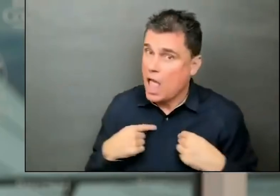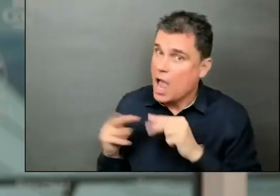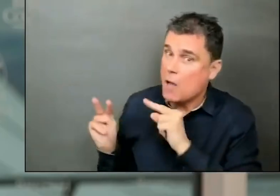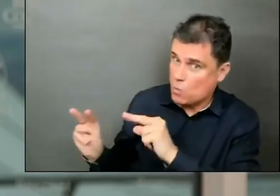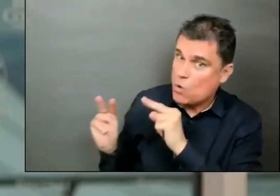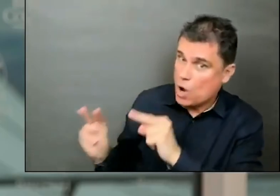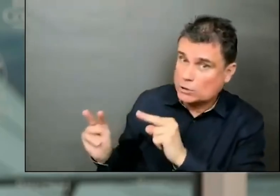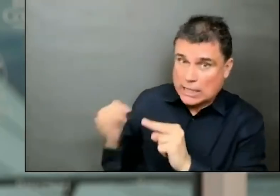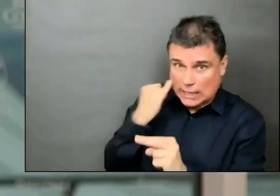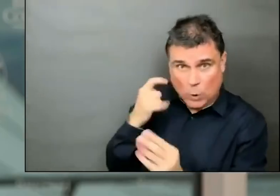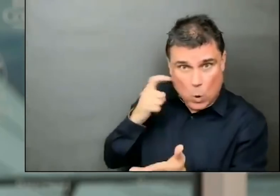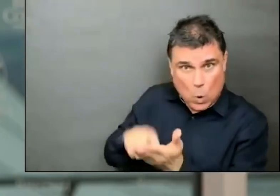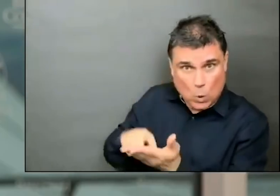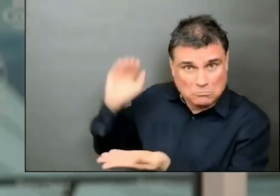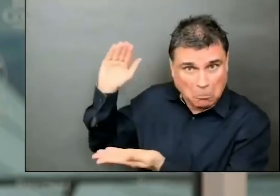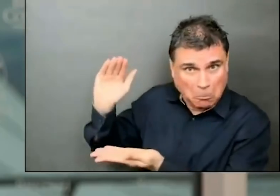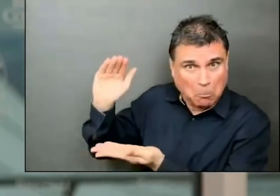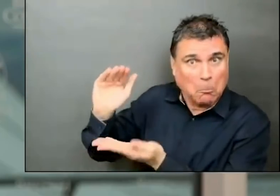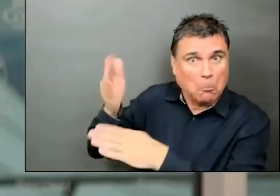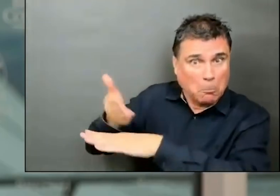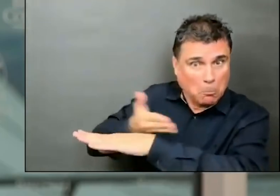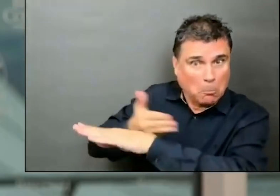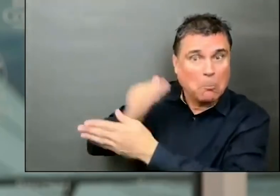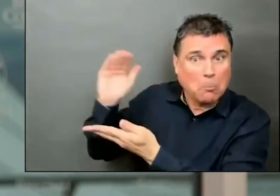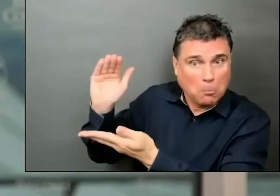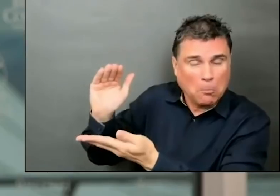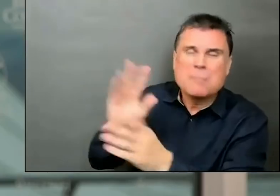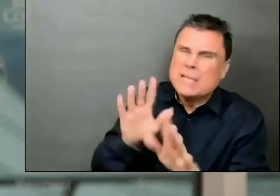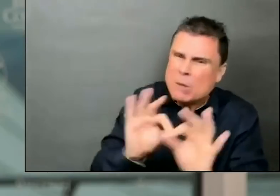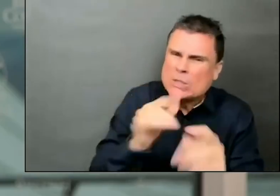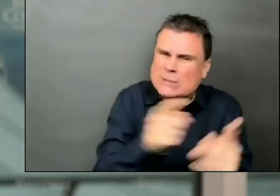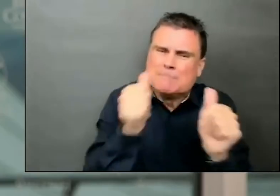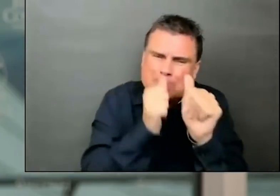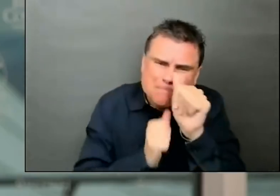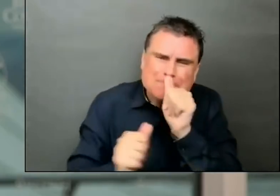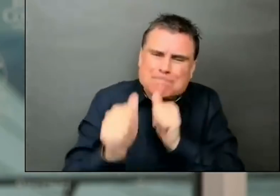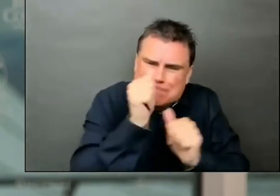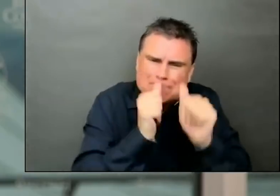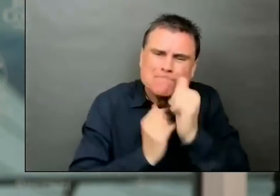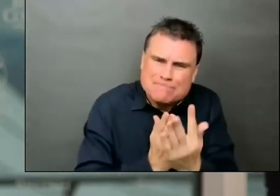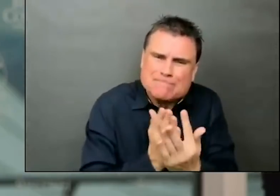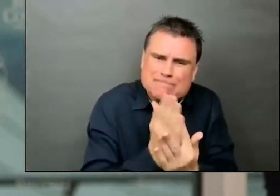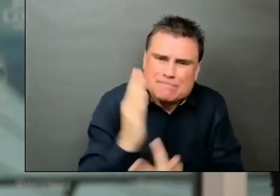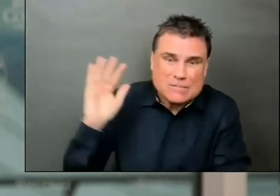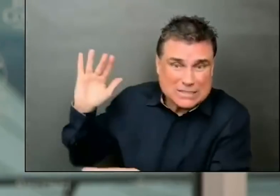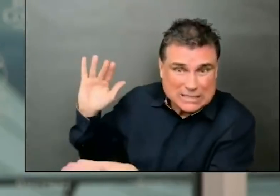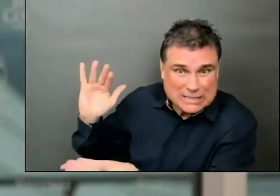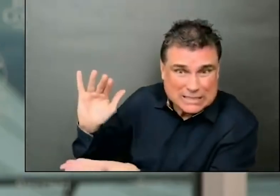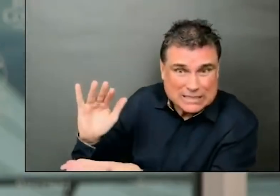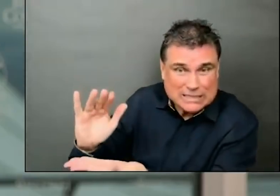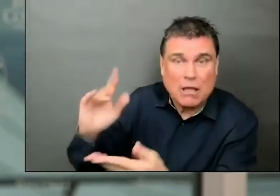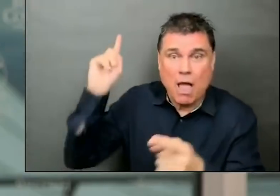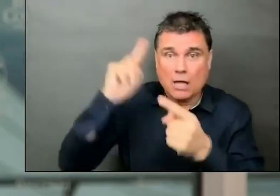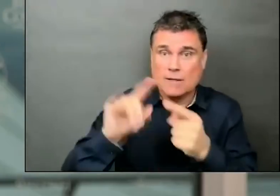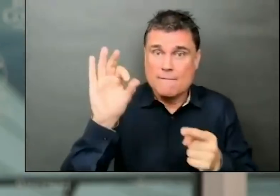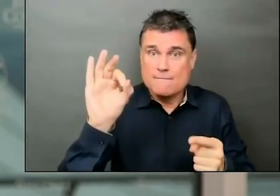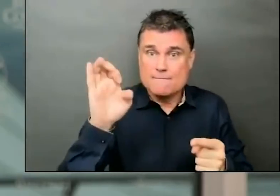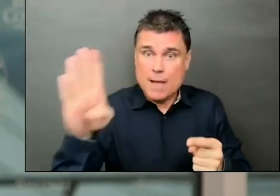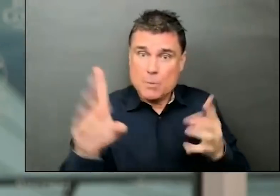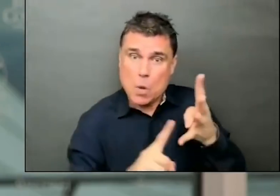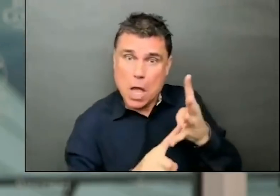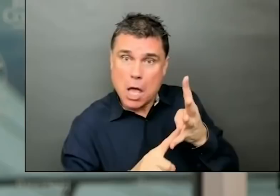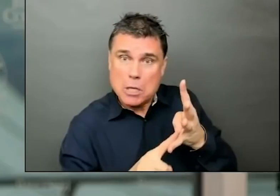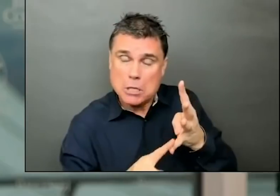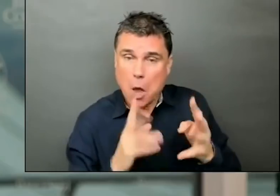watching through the hard push that we have on right now to the end of this month. We need to continue